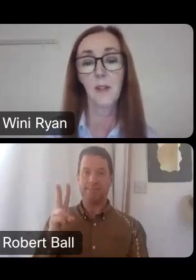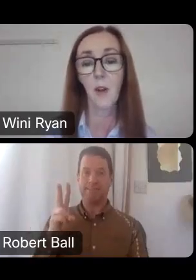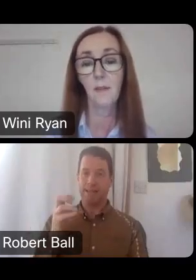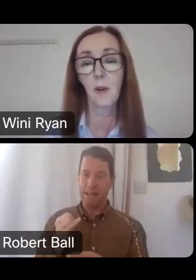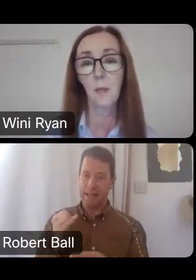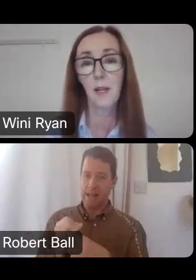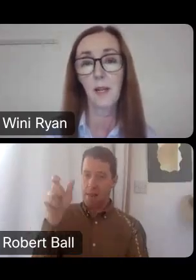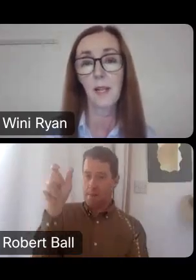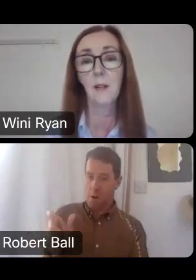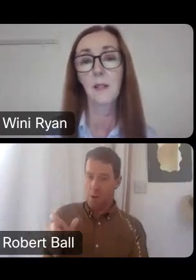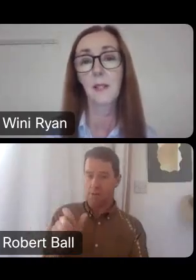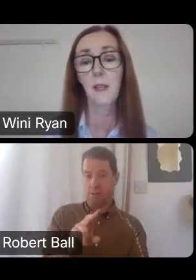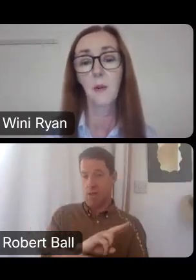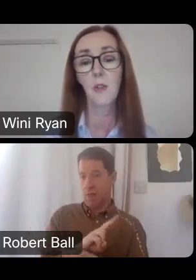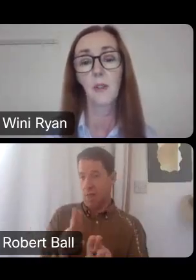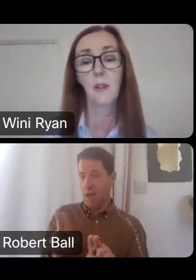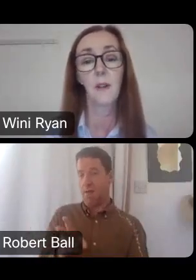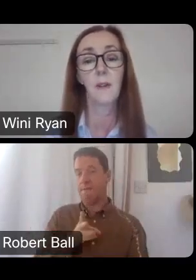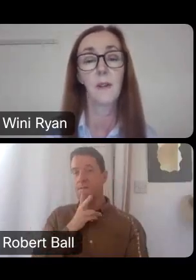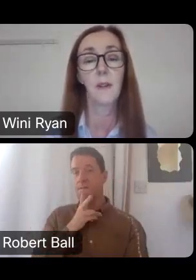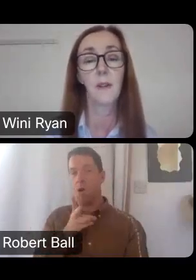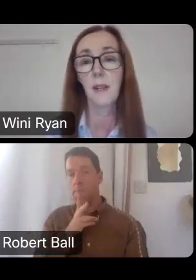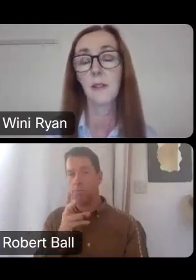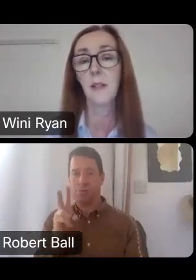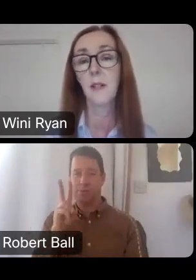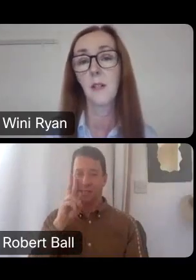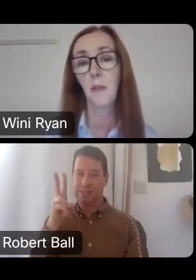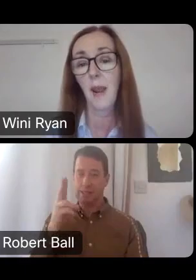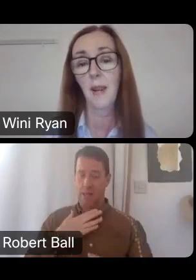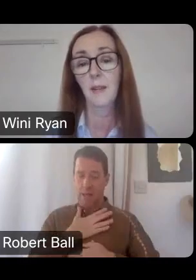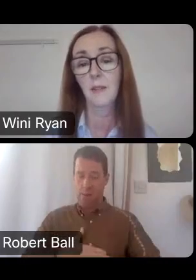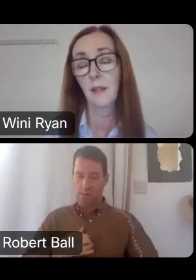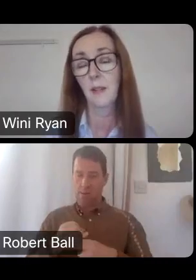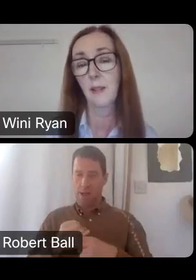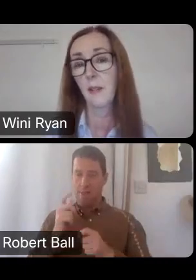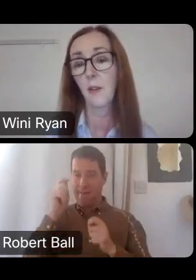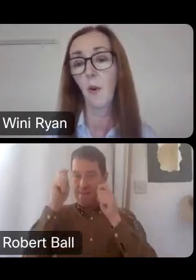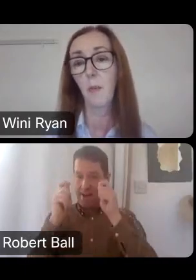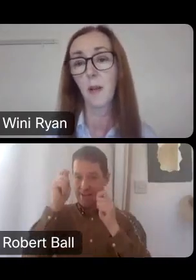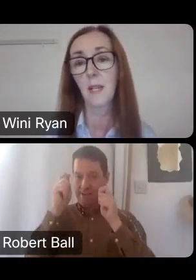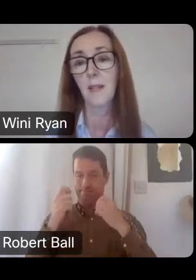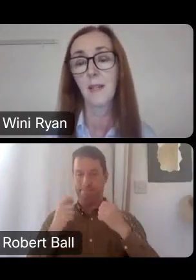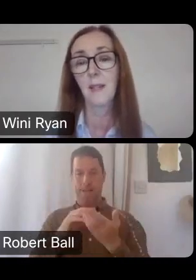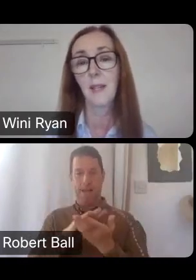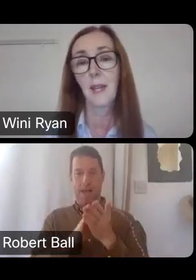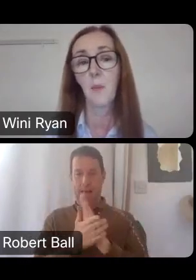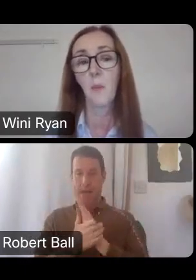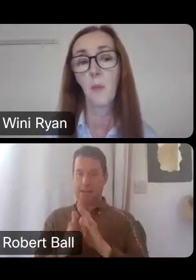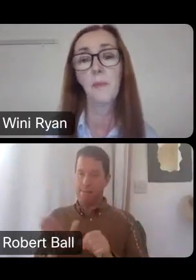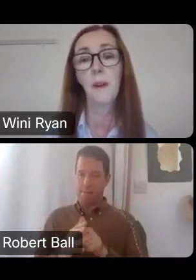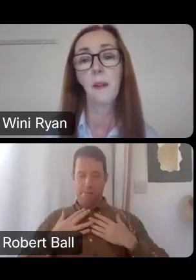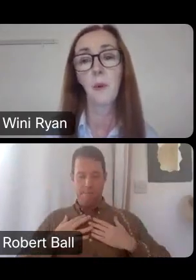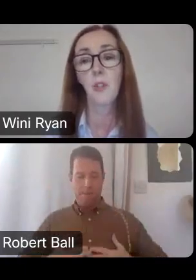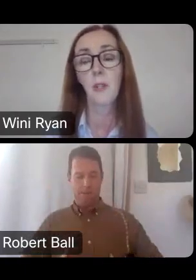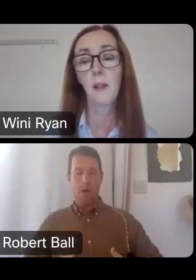person non-verbally. You'll see the emotion on their face, on their hands, and in their whole body. When